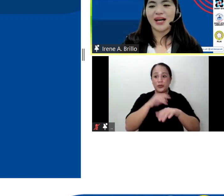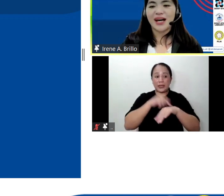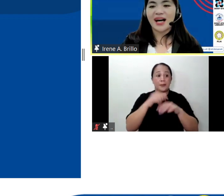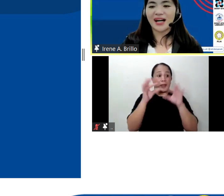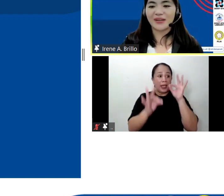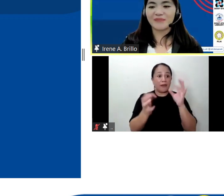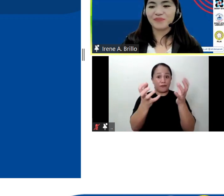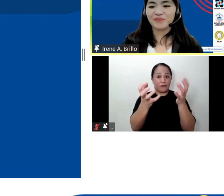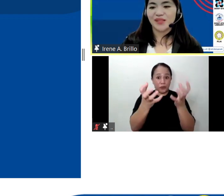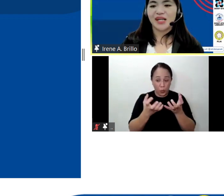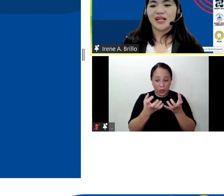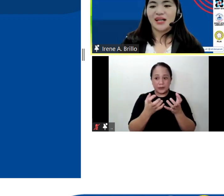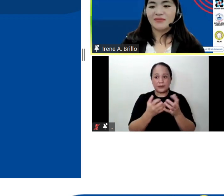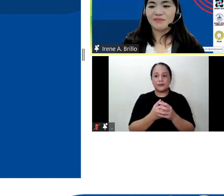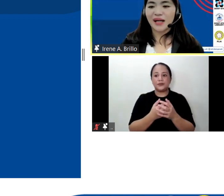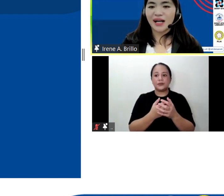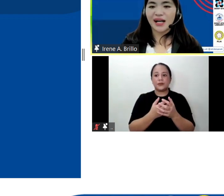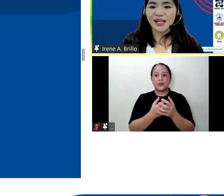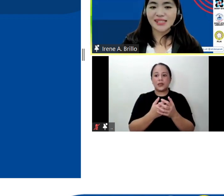pong